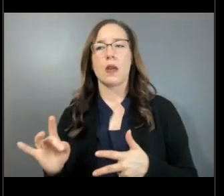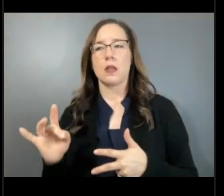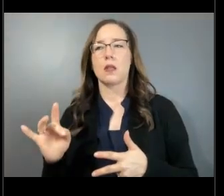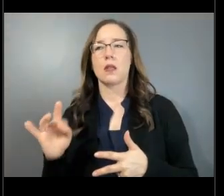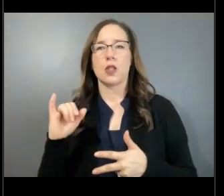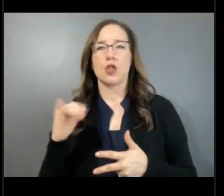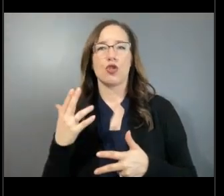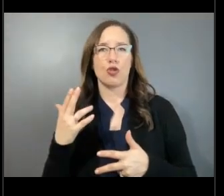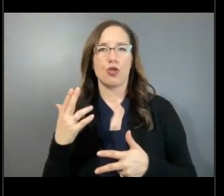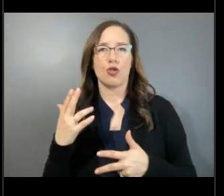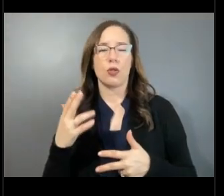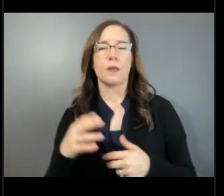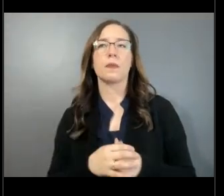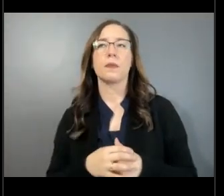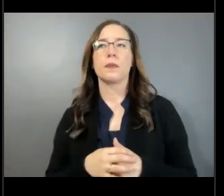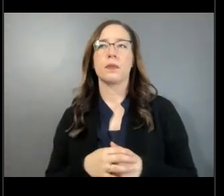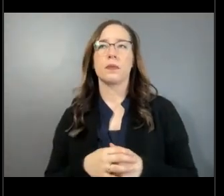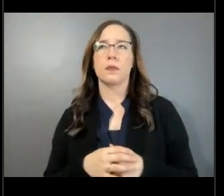inch when measured.